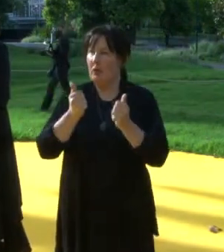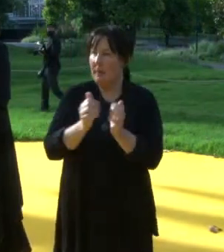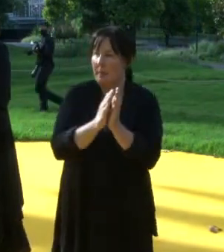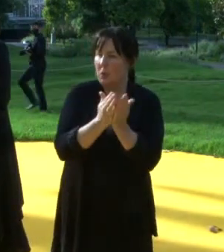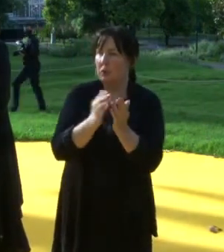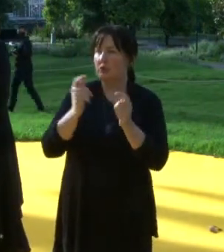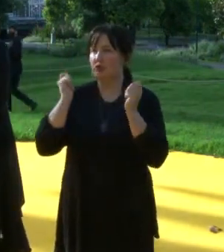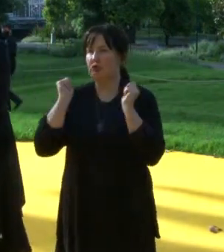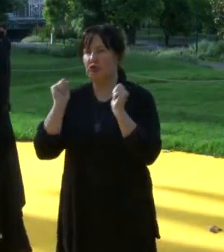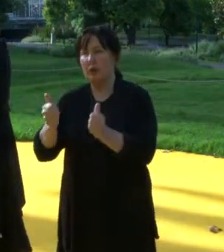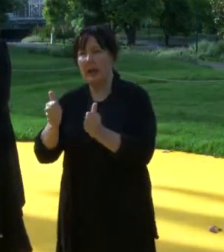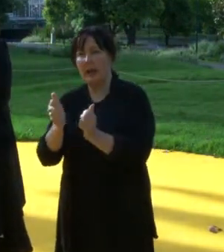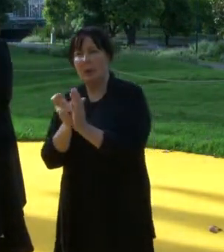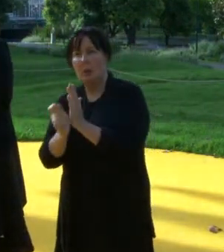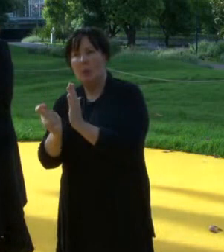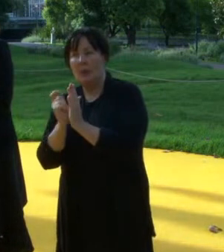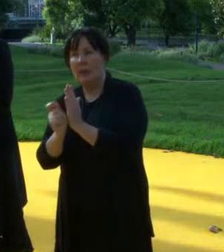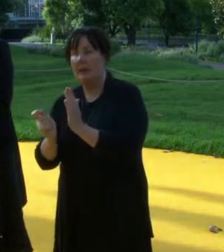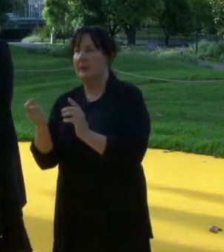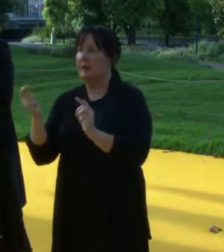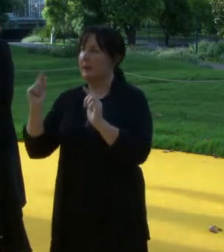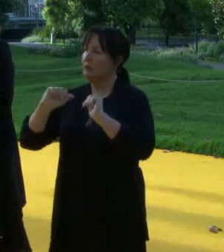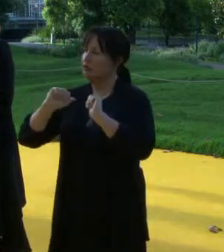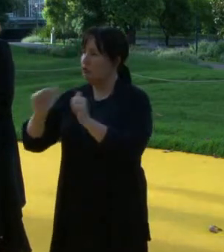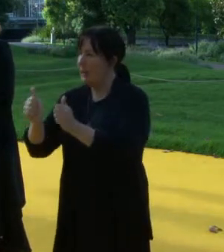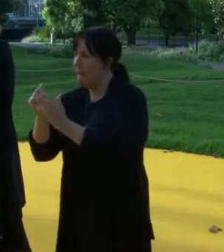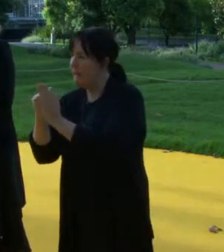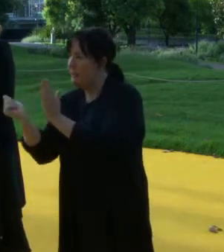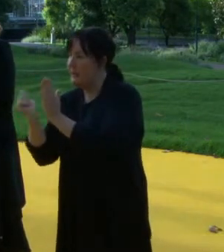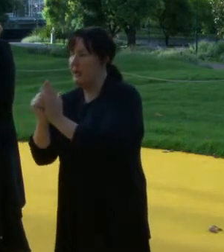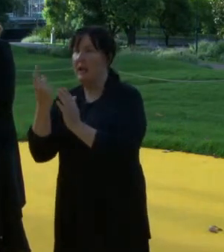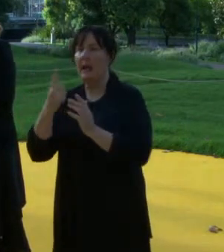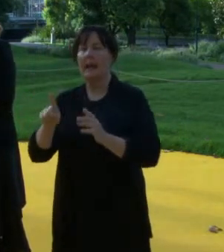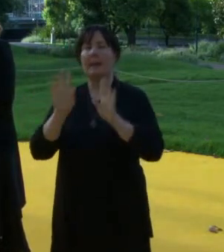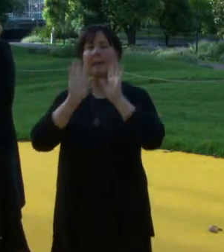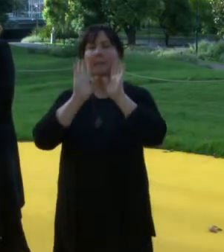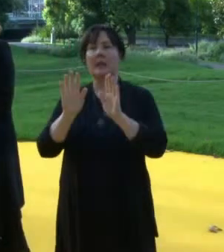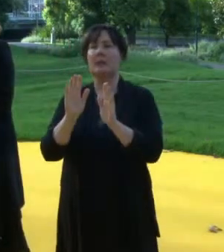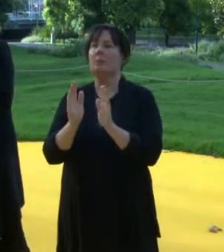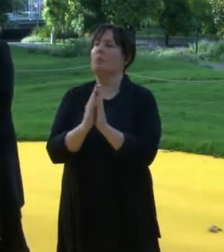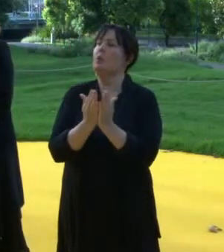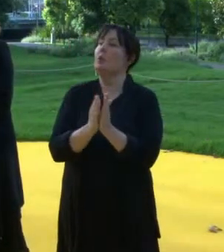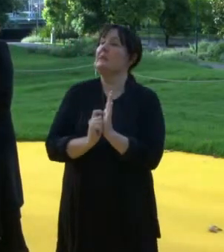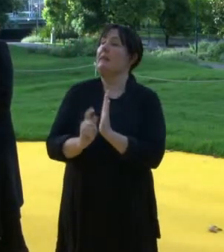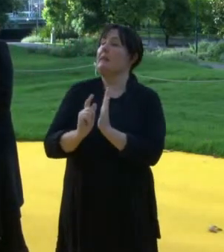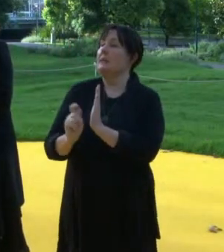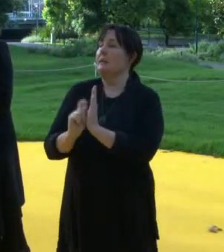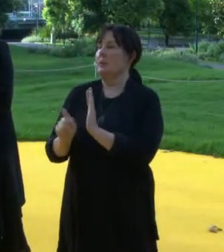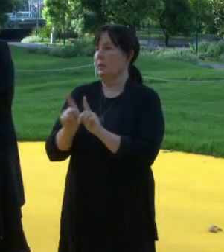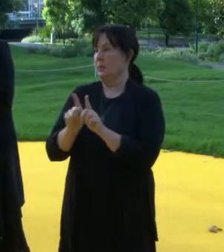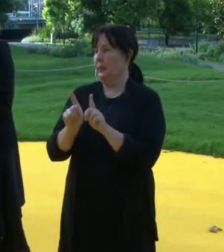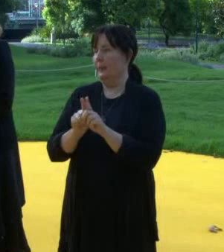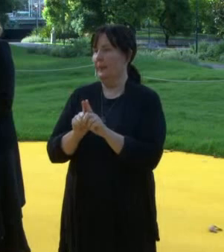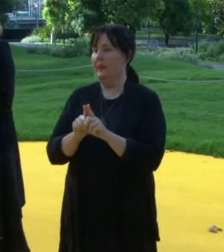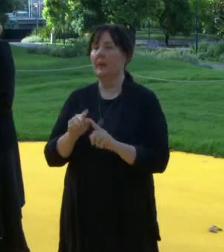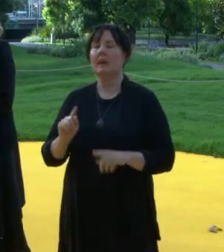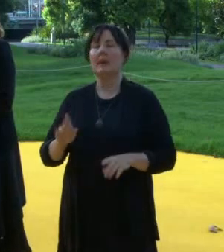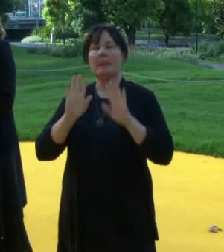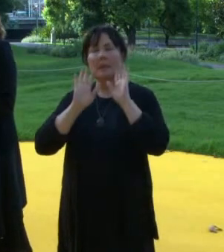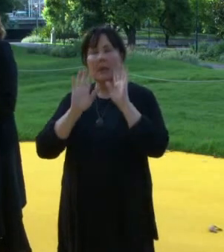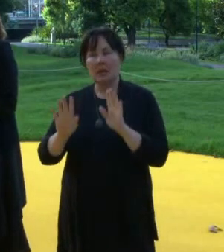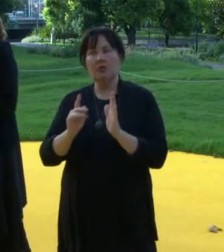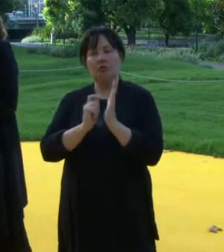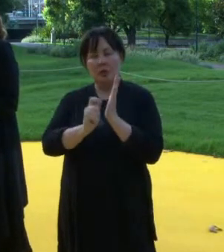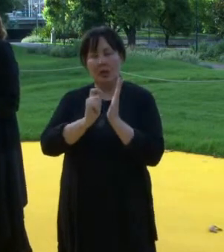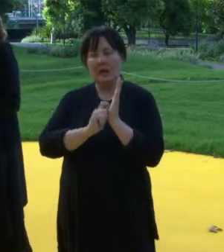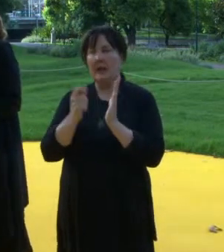publishers and amazing booksellers. It's a timely reminder of the sense of hope that writing and literature can